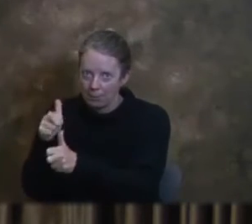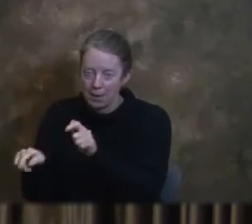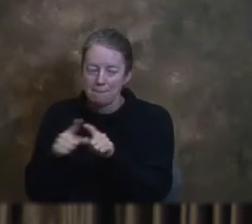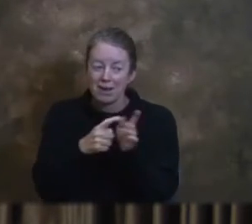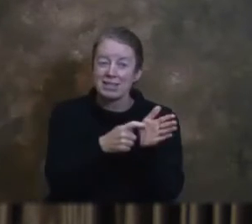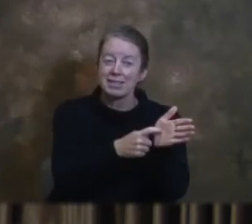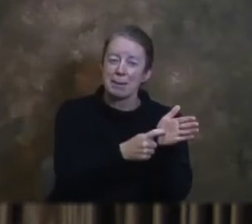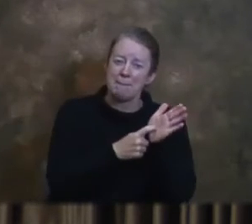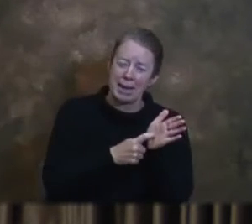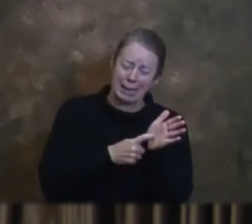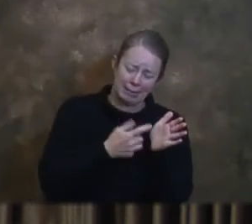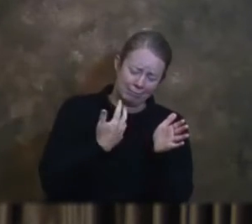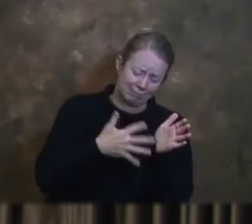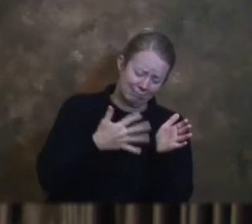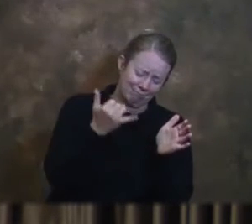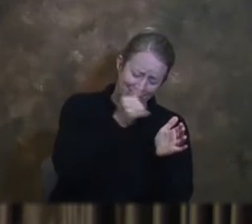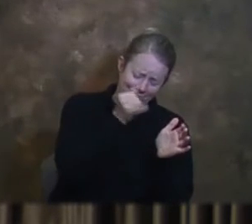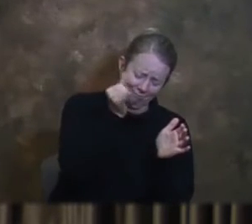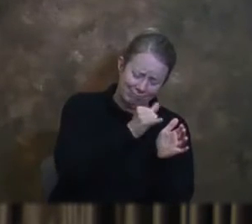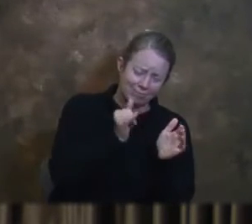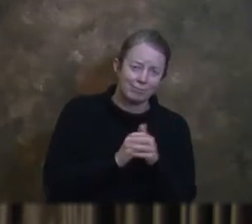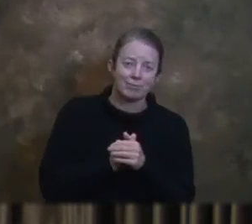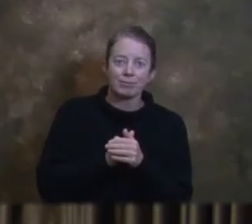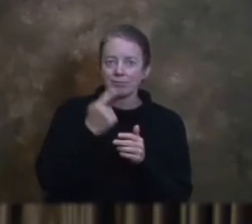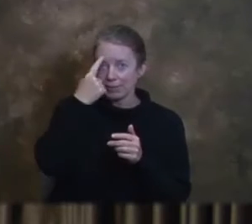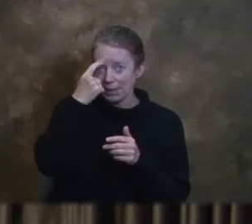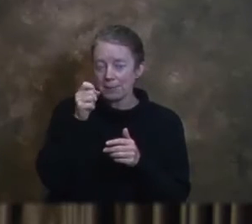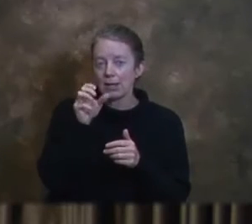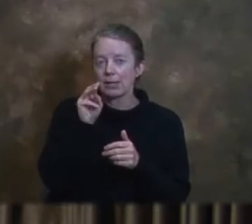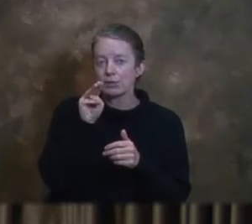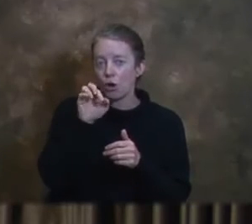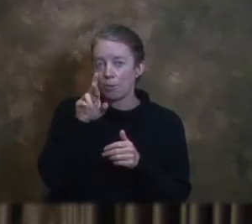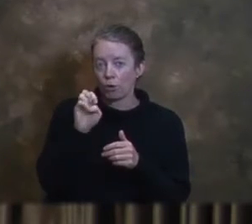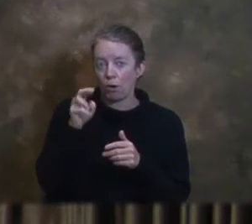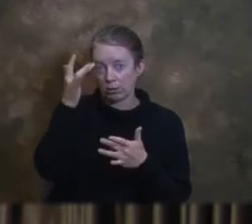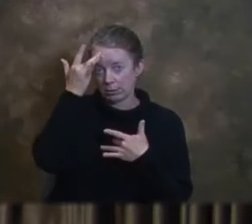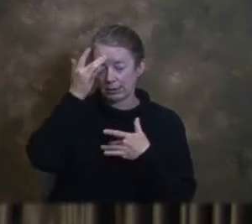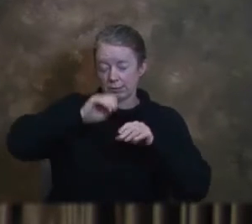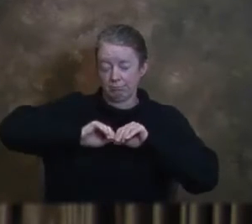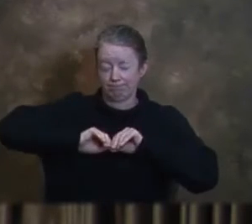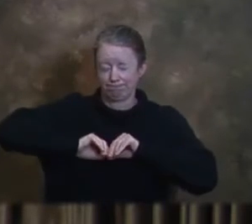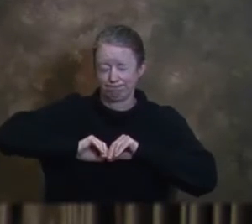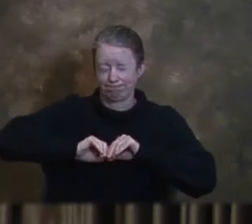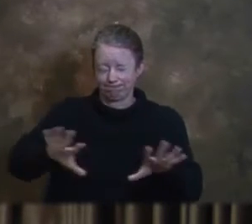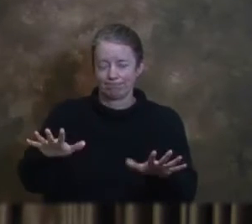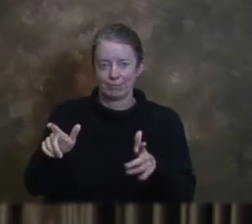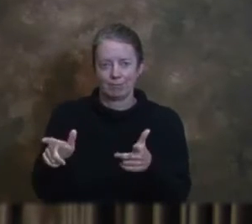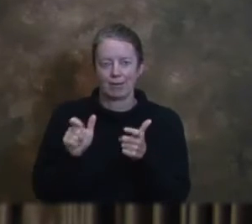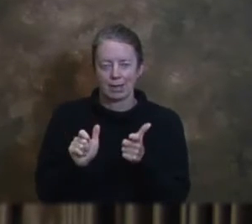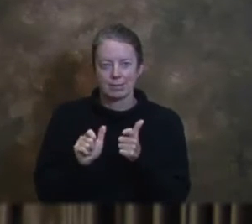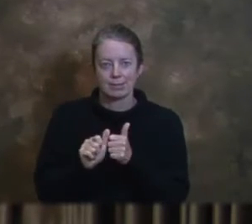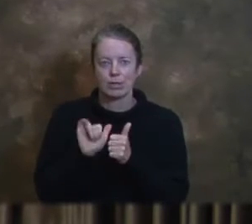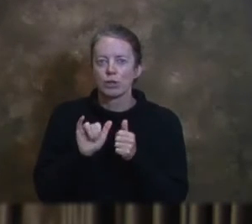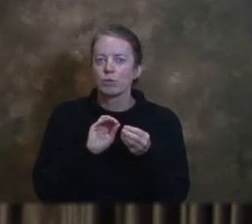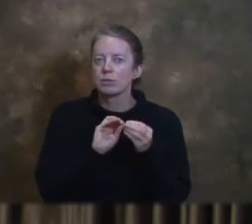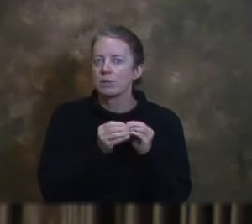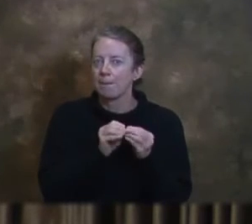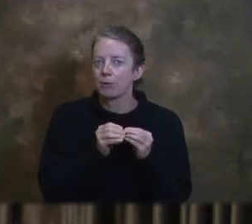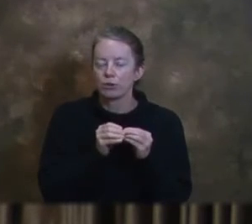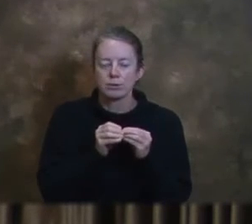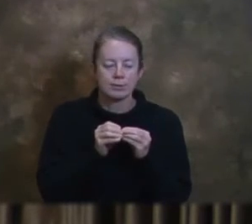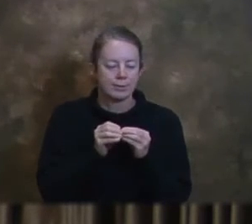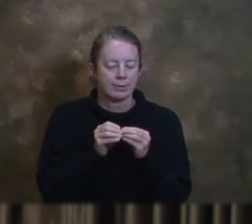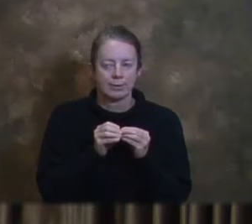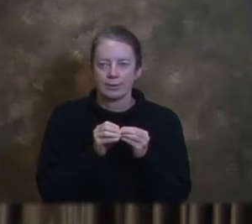so high because of how quickly Omicron is spreading right now, that just the sheer numbers at